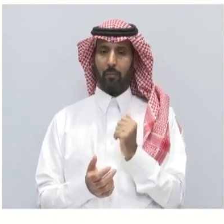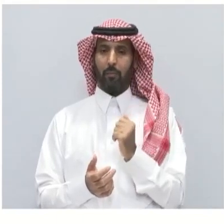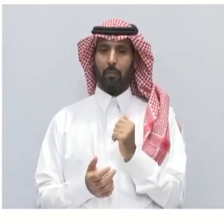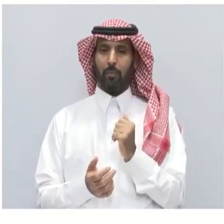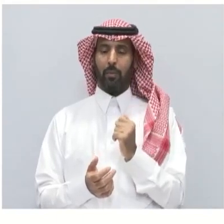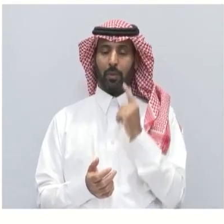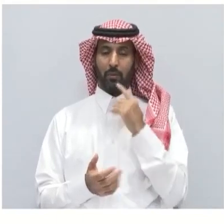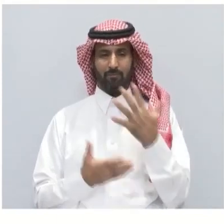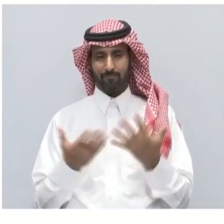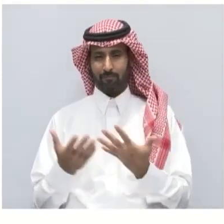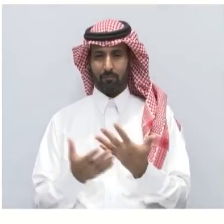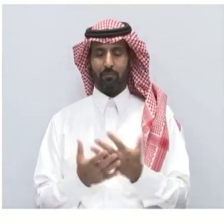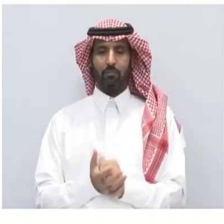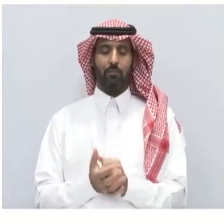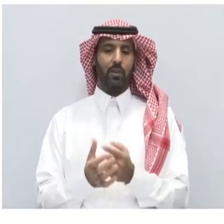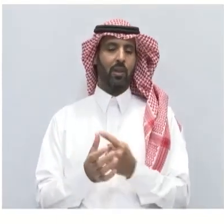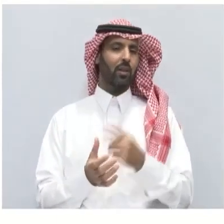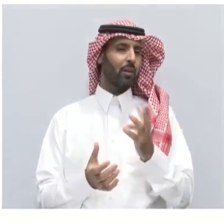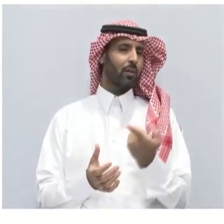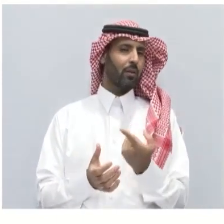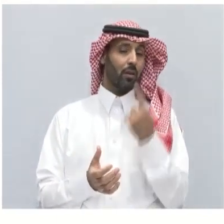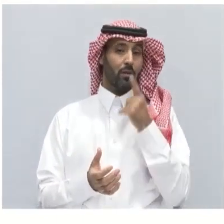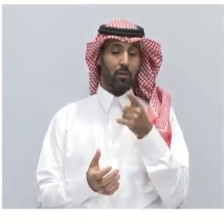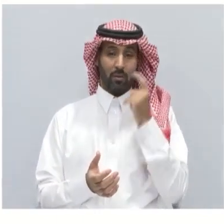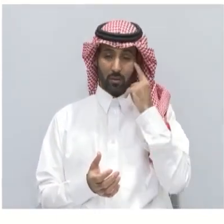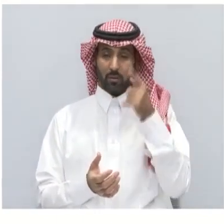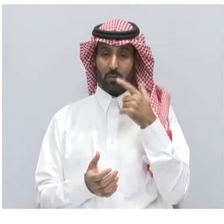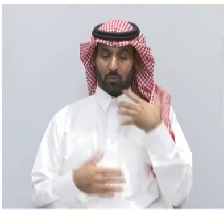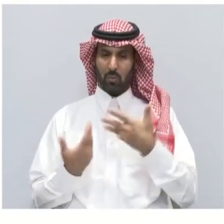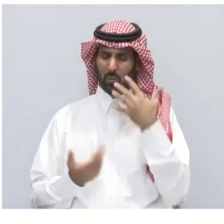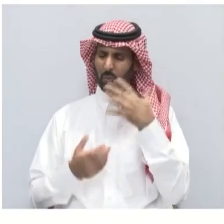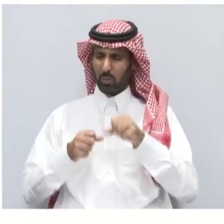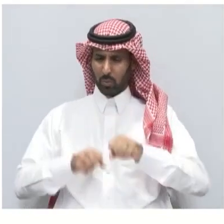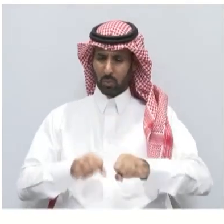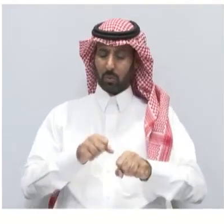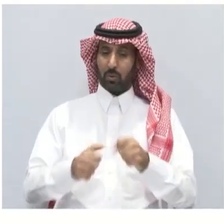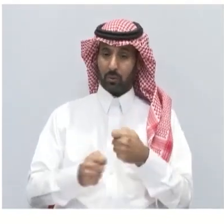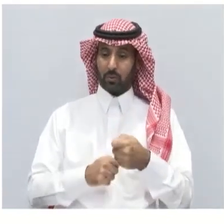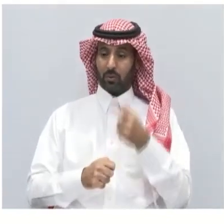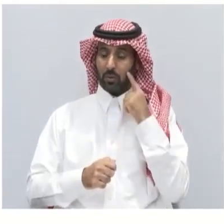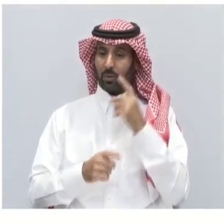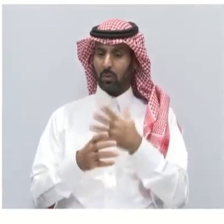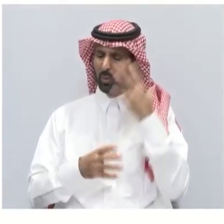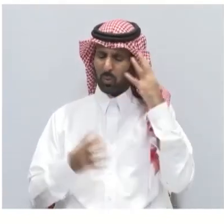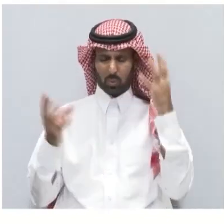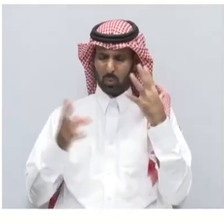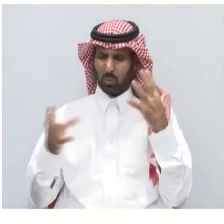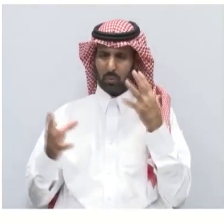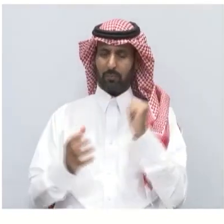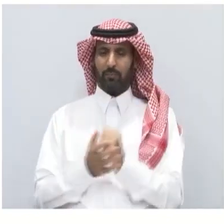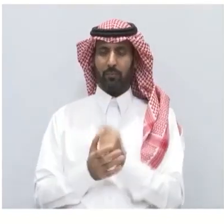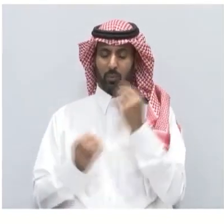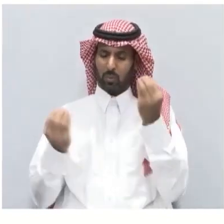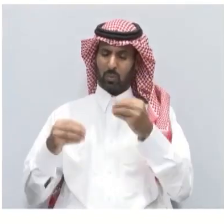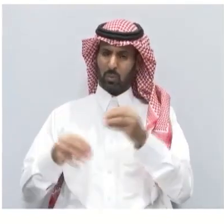view of the situation. The first one is you're in a very busy store, very loud, very busy store. There are a